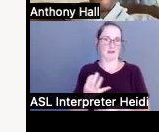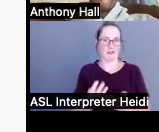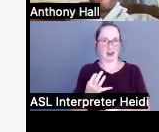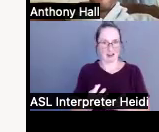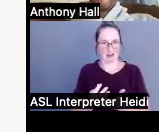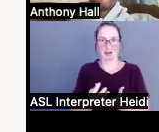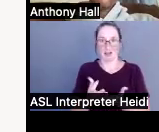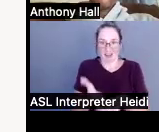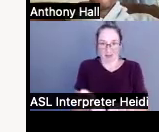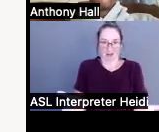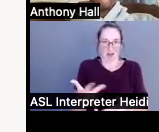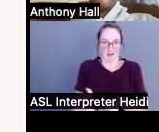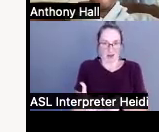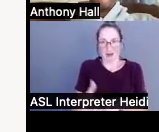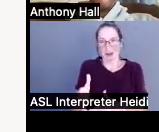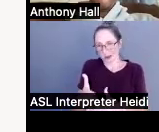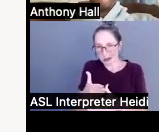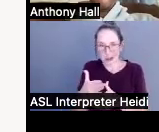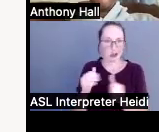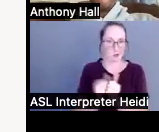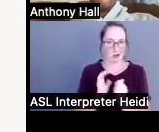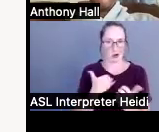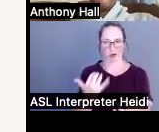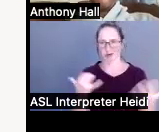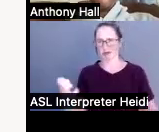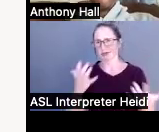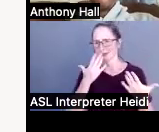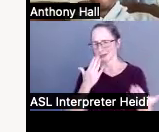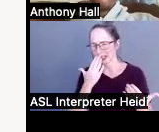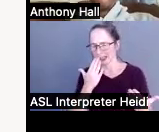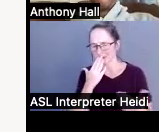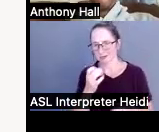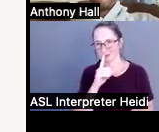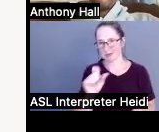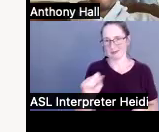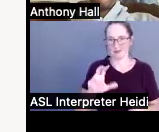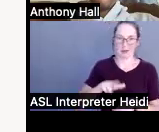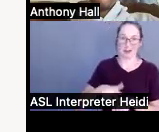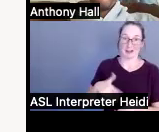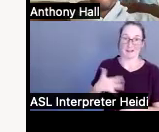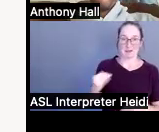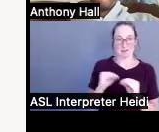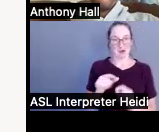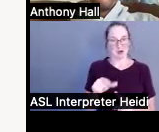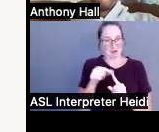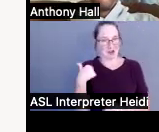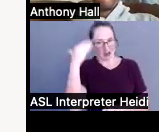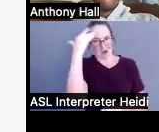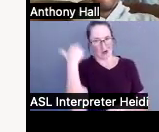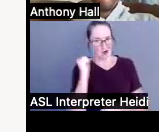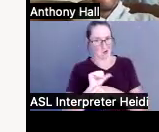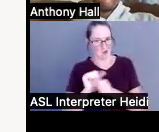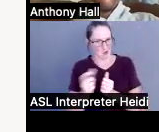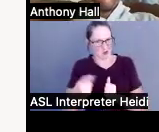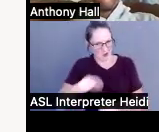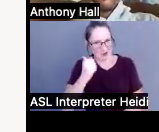on the ground and sharing it with our audience. I am so thankful. And of course, I feel even more special knowing that I get to work with you all